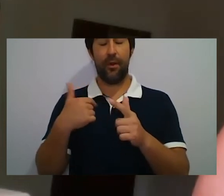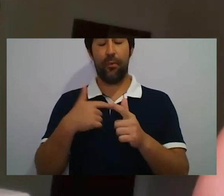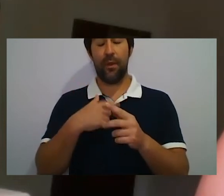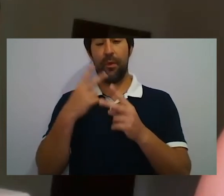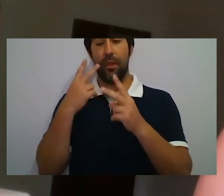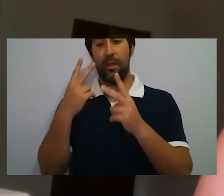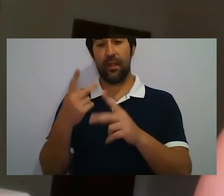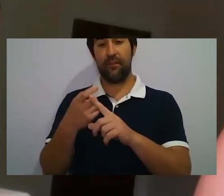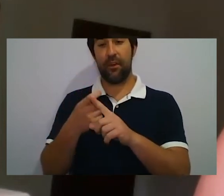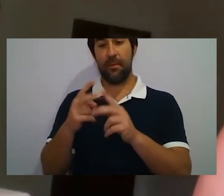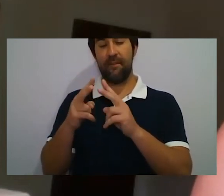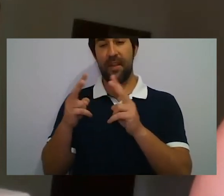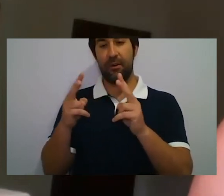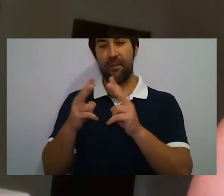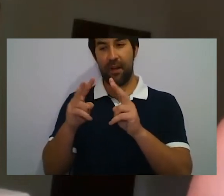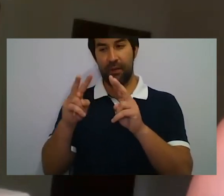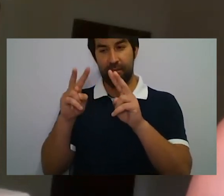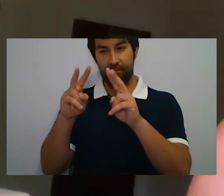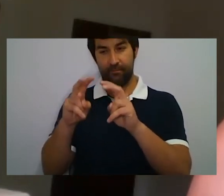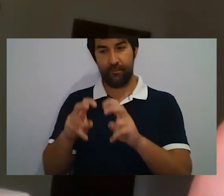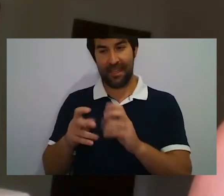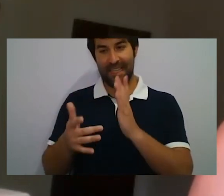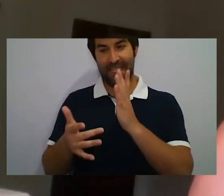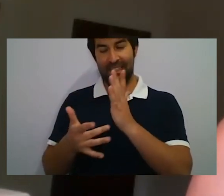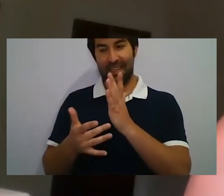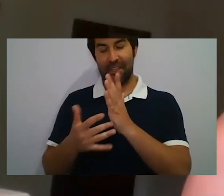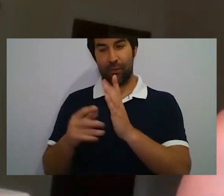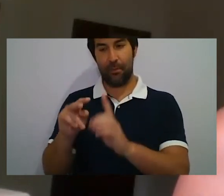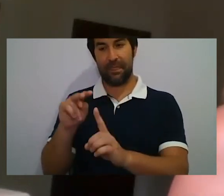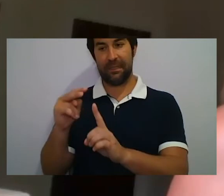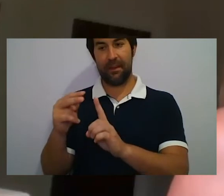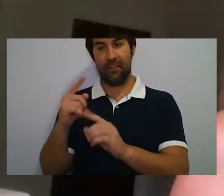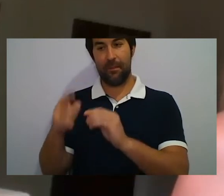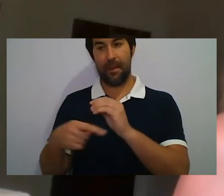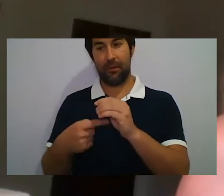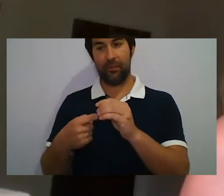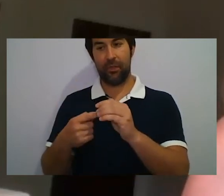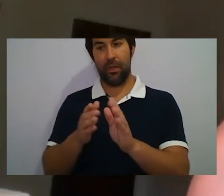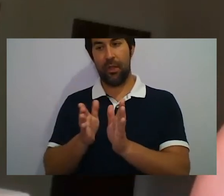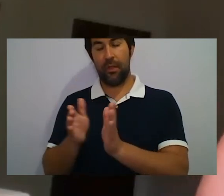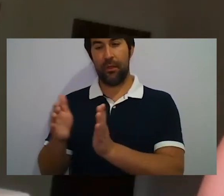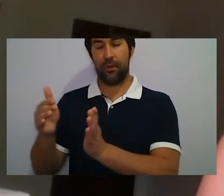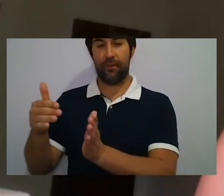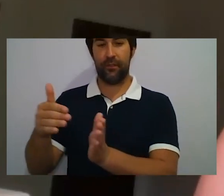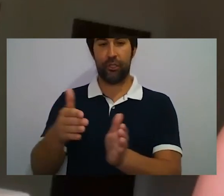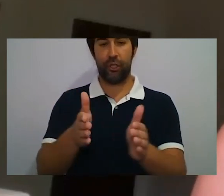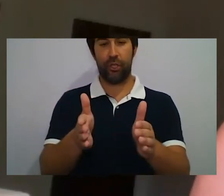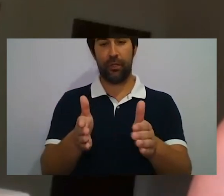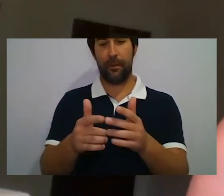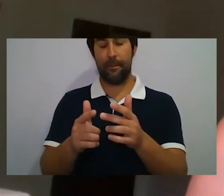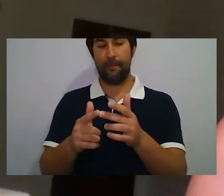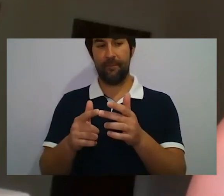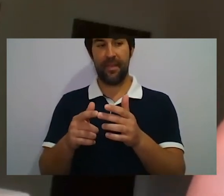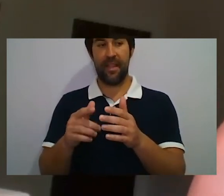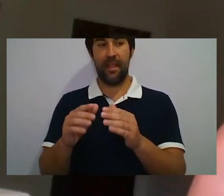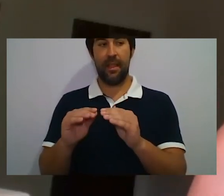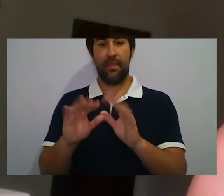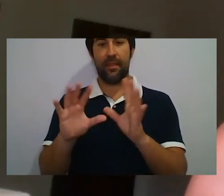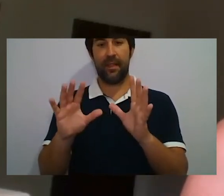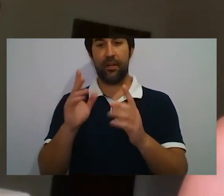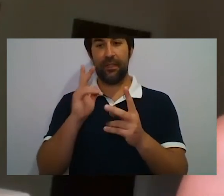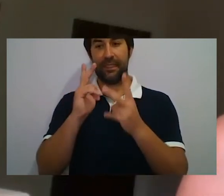if those stairs are closed, and that obviously is unacceptable when you're talking about pedestrians. We look again at